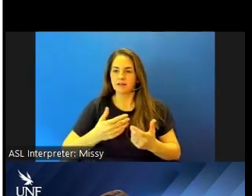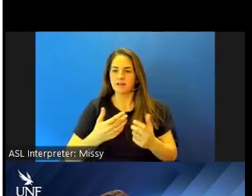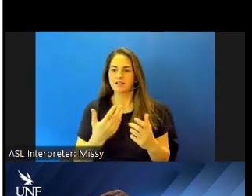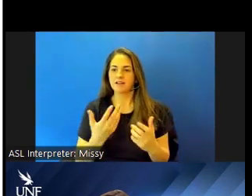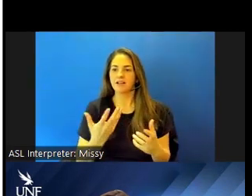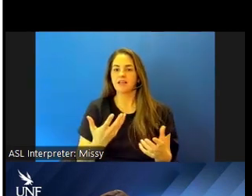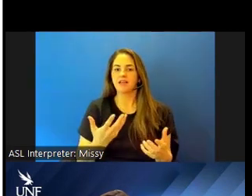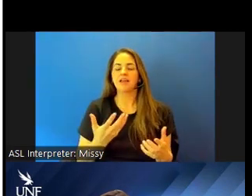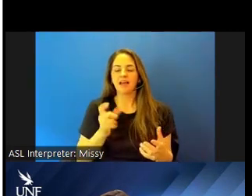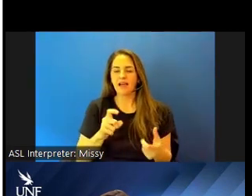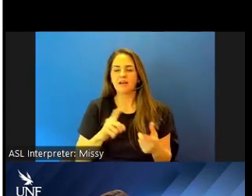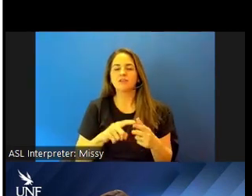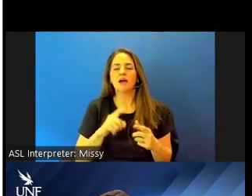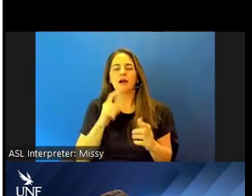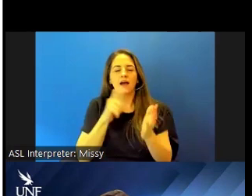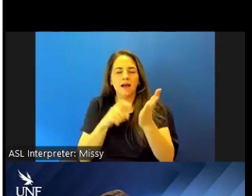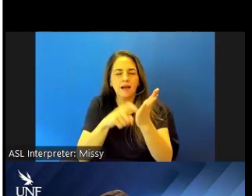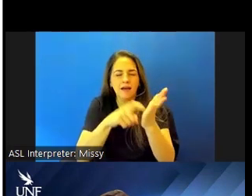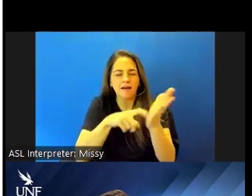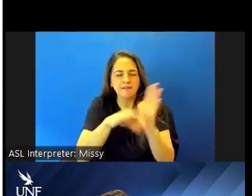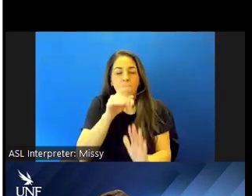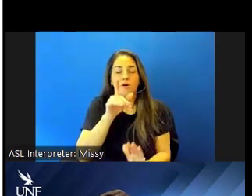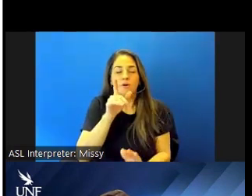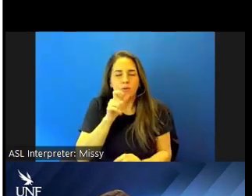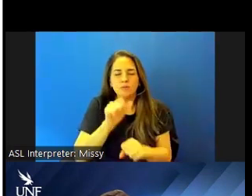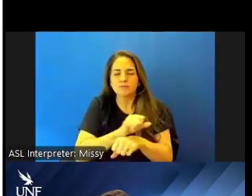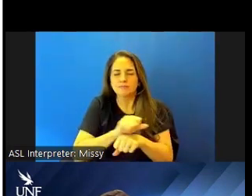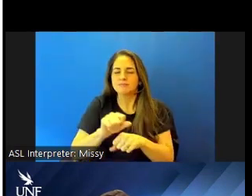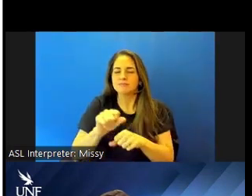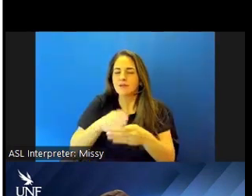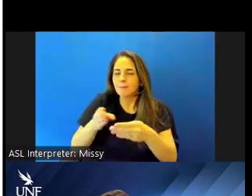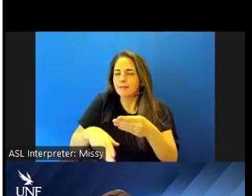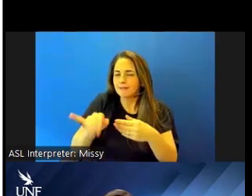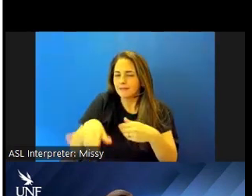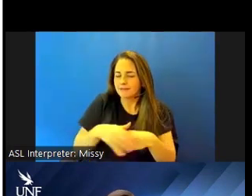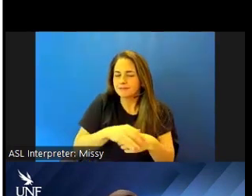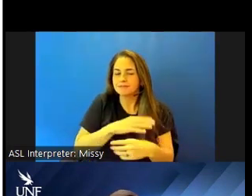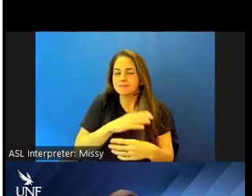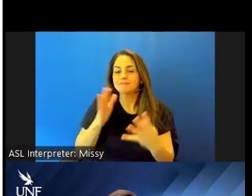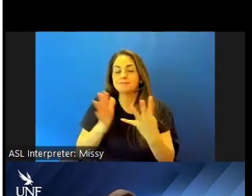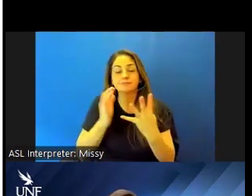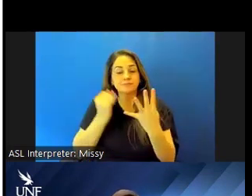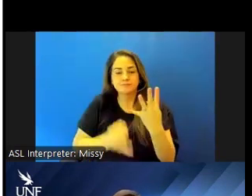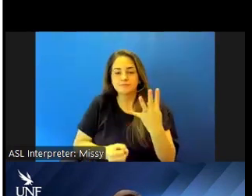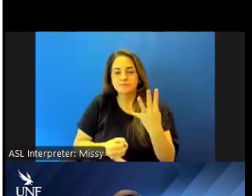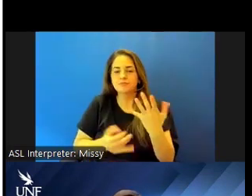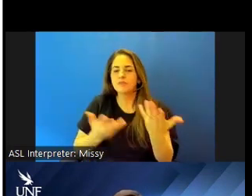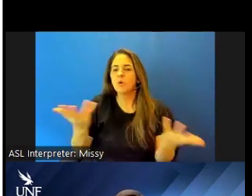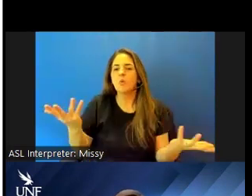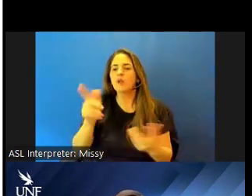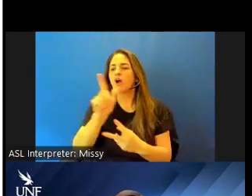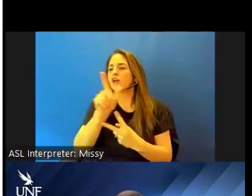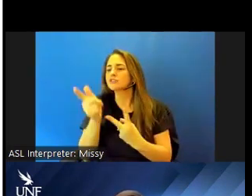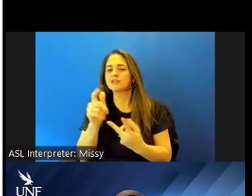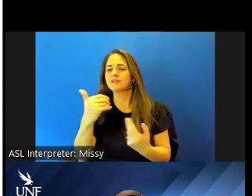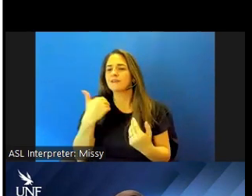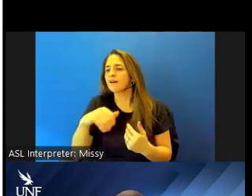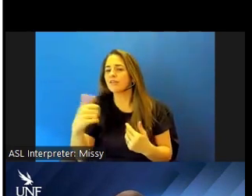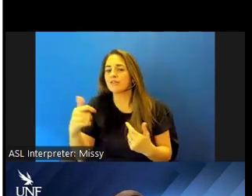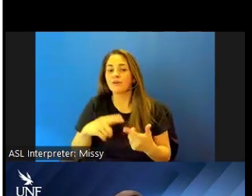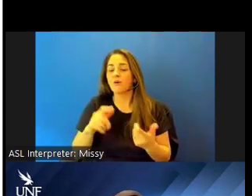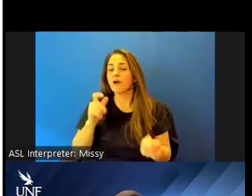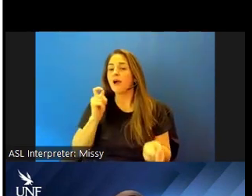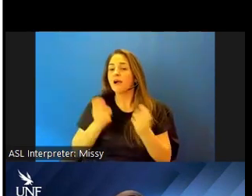surface who has that expertise to complete things like that. And then the last area are, what are the alternatives and accommodations? So